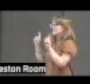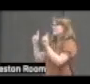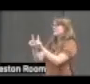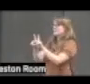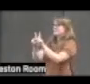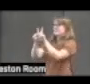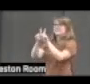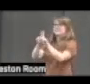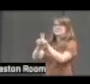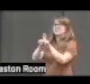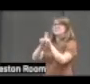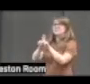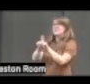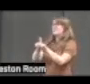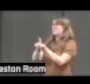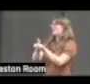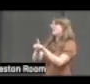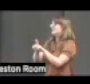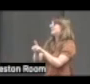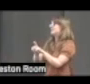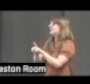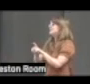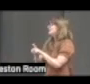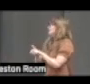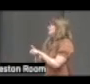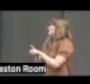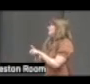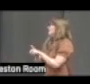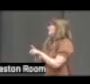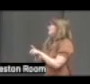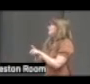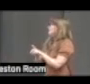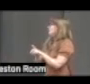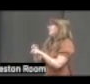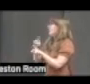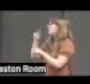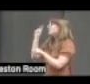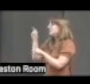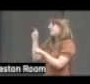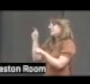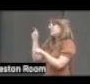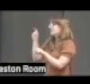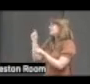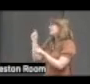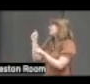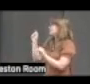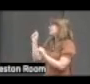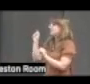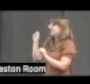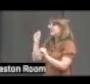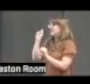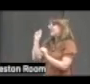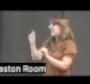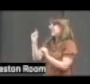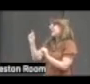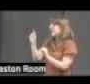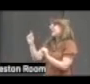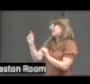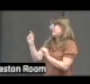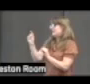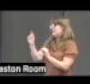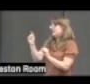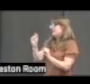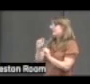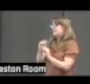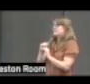the females have this 2-day window, and really they're optimally can be fertilized in like an 8-hour